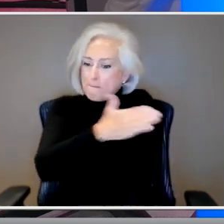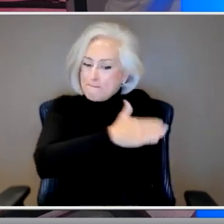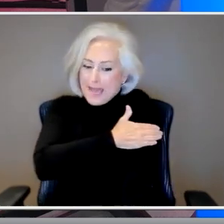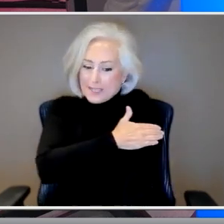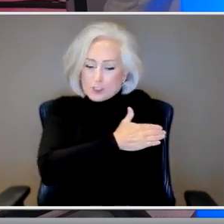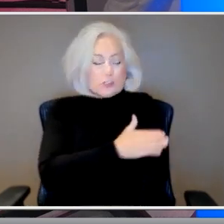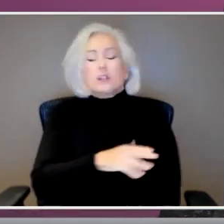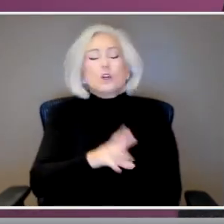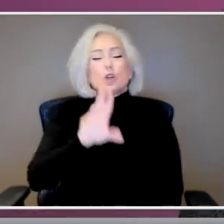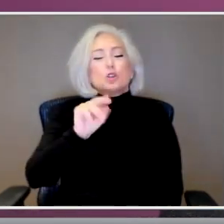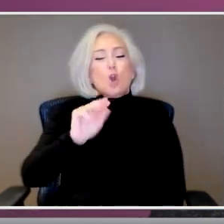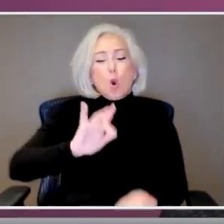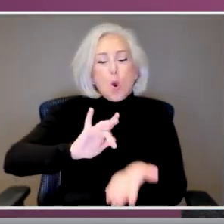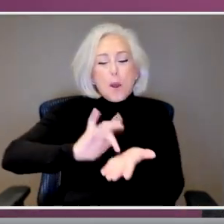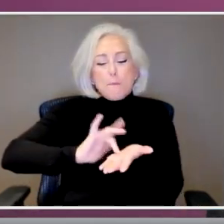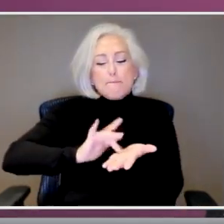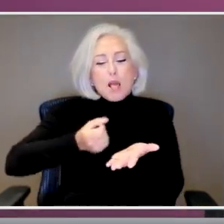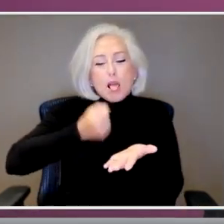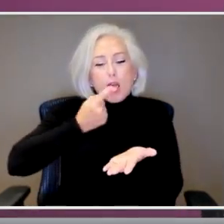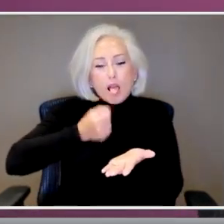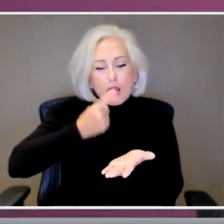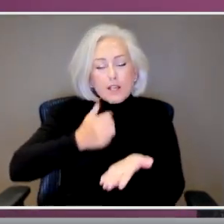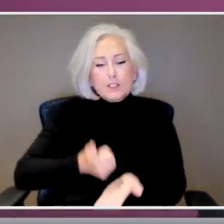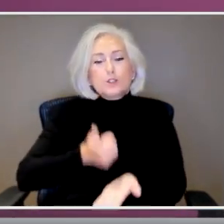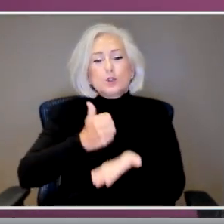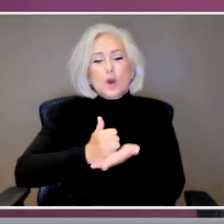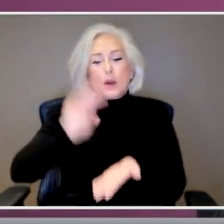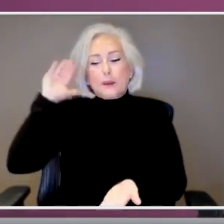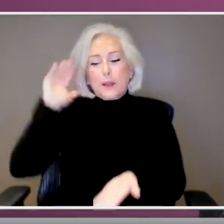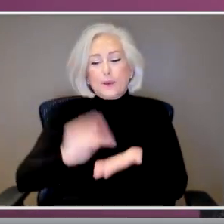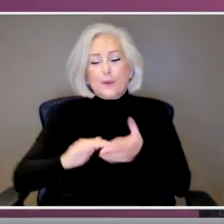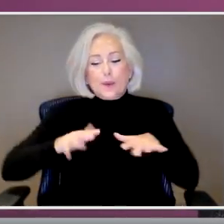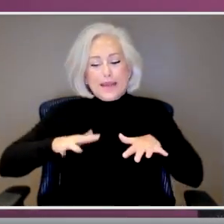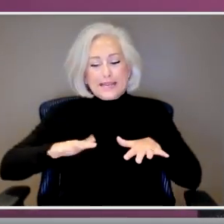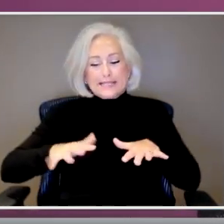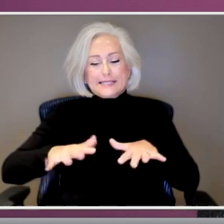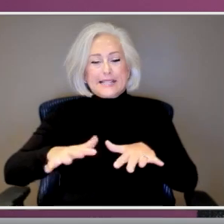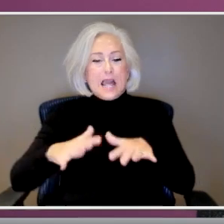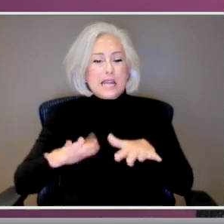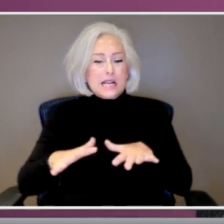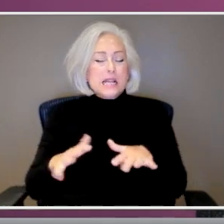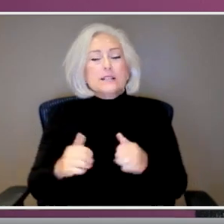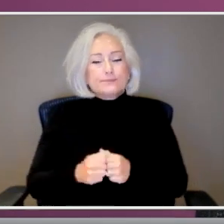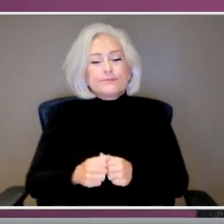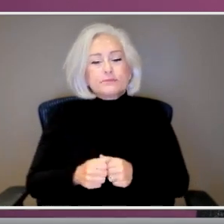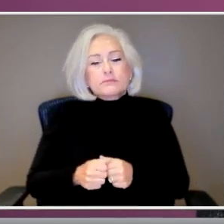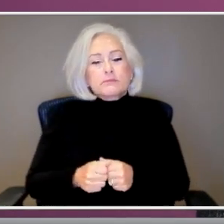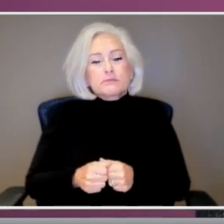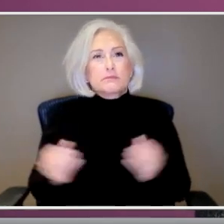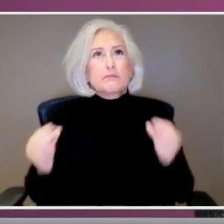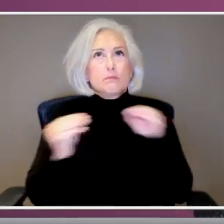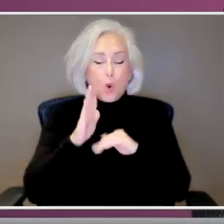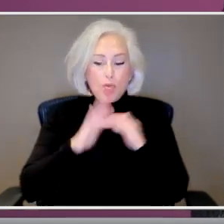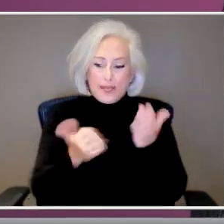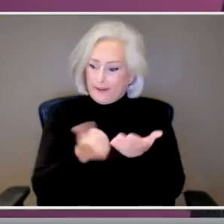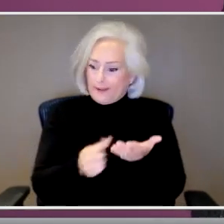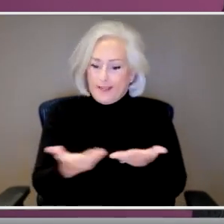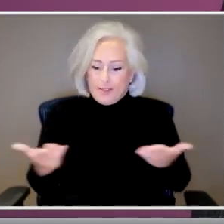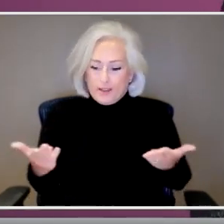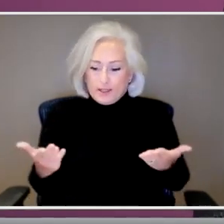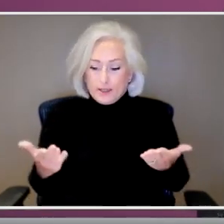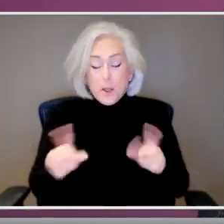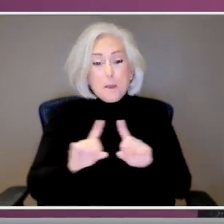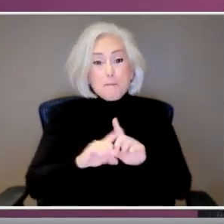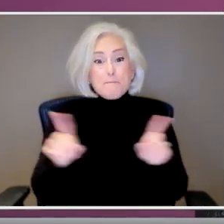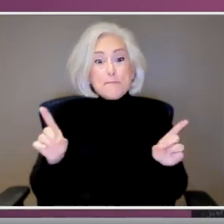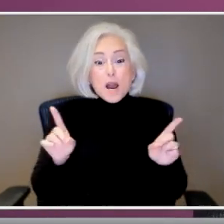Okay, it's a pill you're taking to... And it helped with the anxiety, cravings. I think, maybe more than anything. But what I found, and what